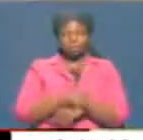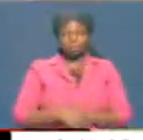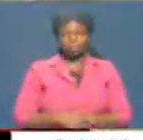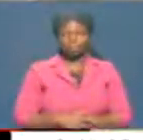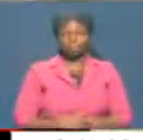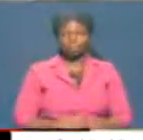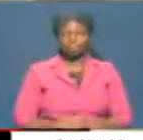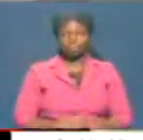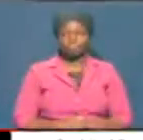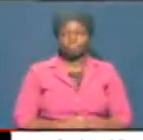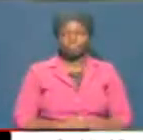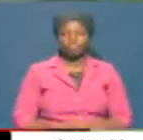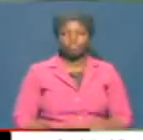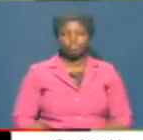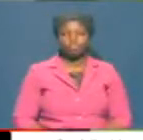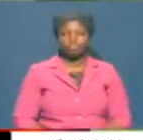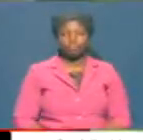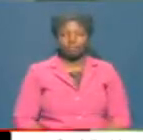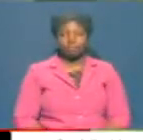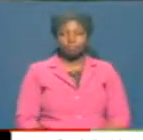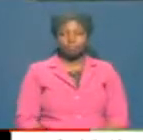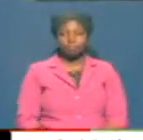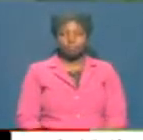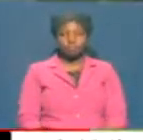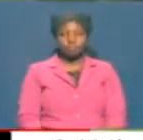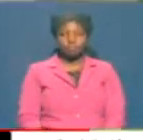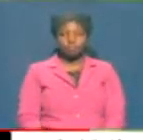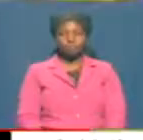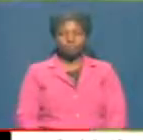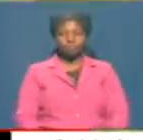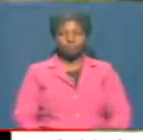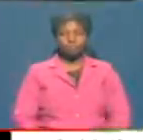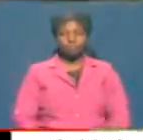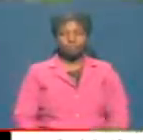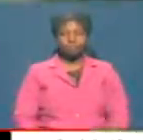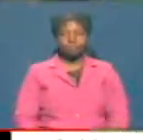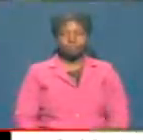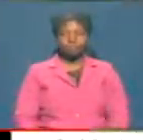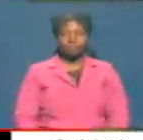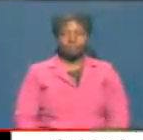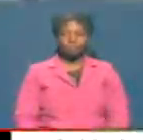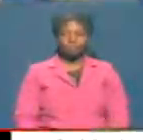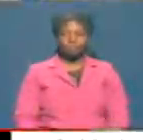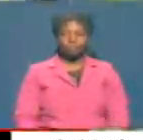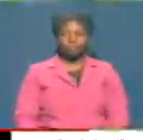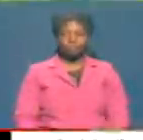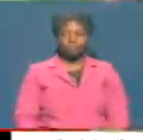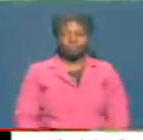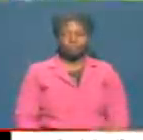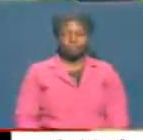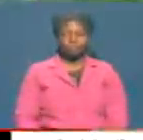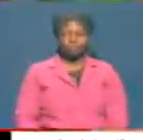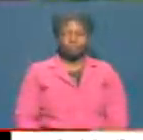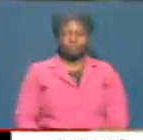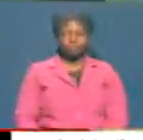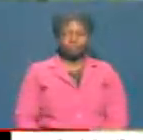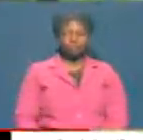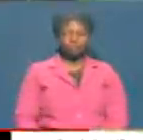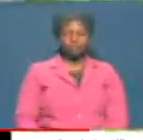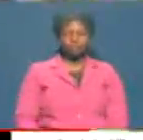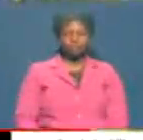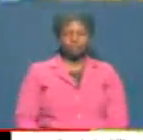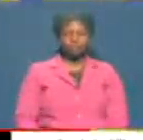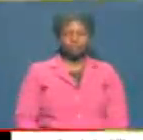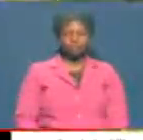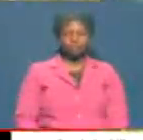beautiful header there by Morina Chien in the 65th minute put Vihiga Queens